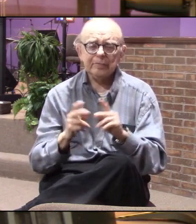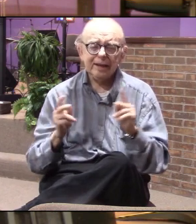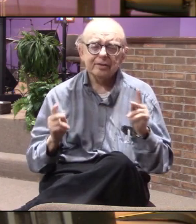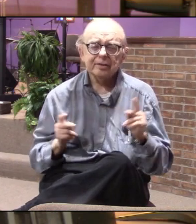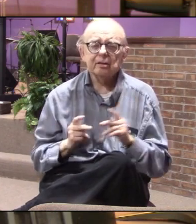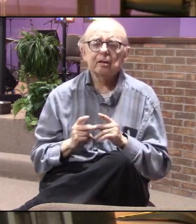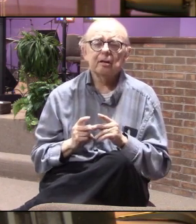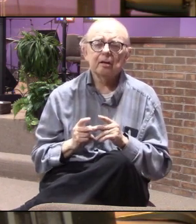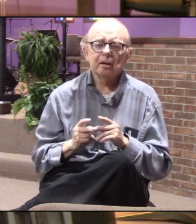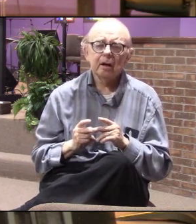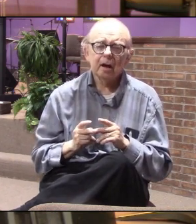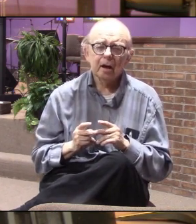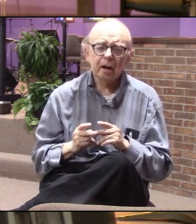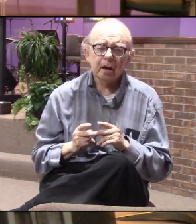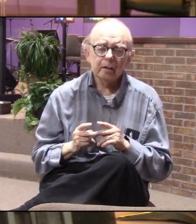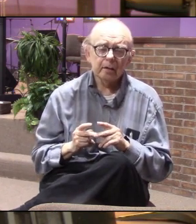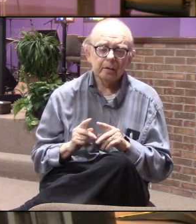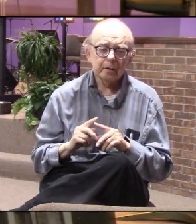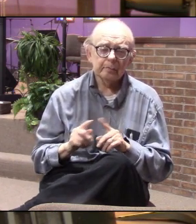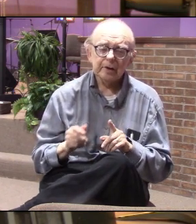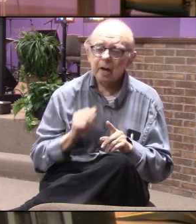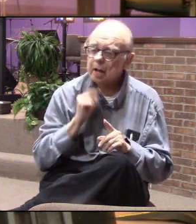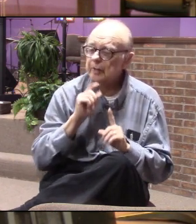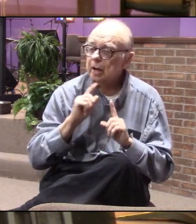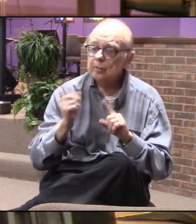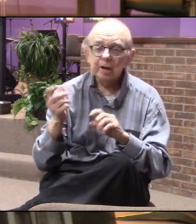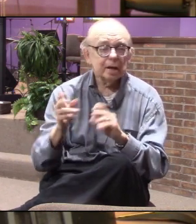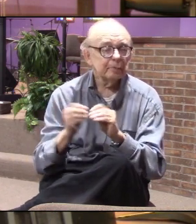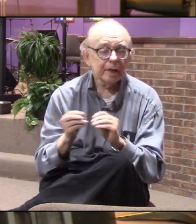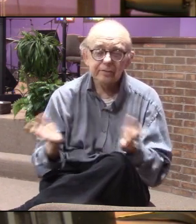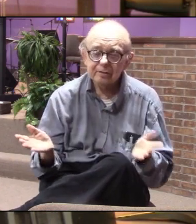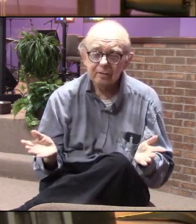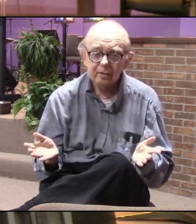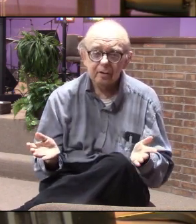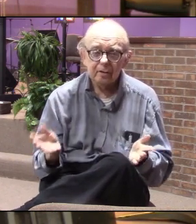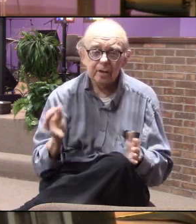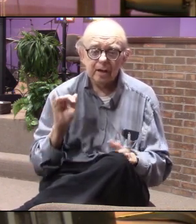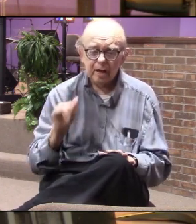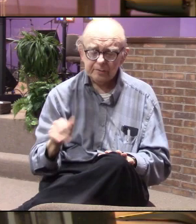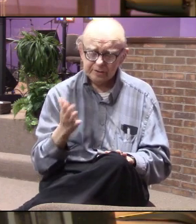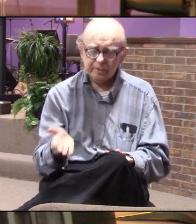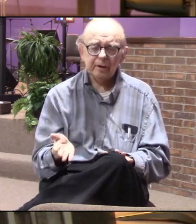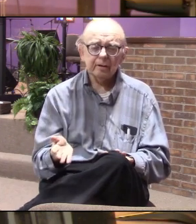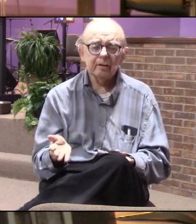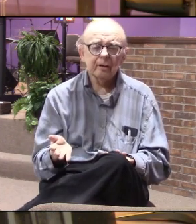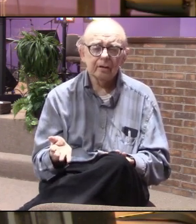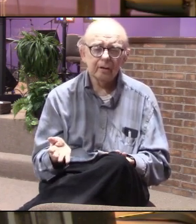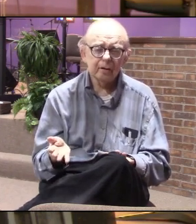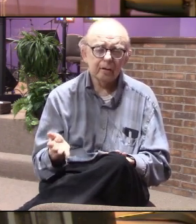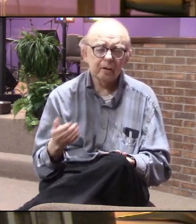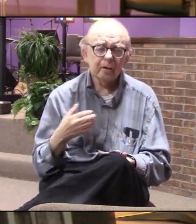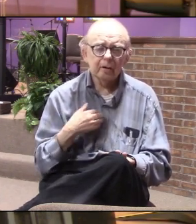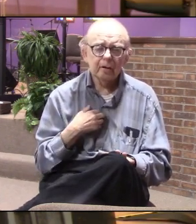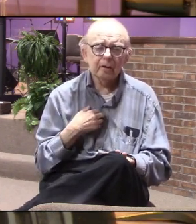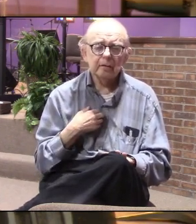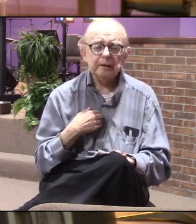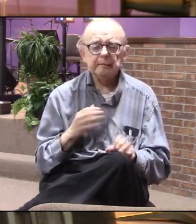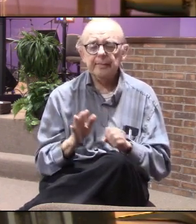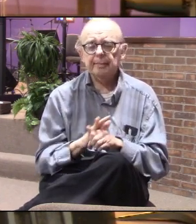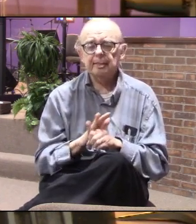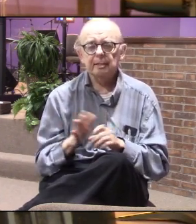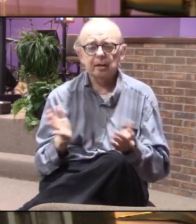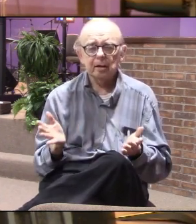position, but I'm not going anywhere, okay? I will still be here. I will be filling